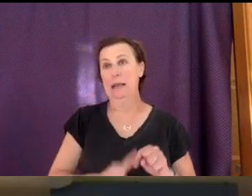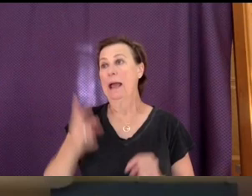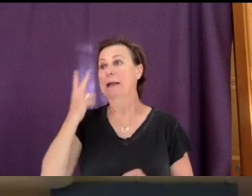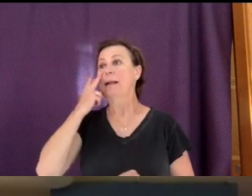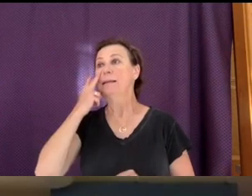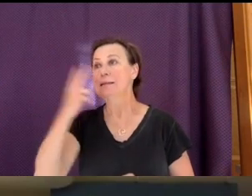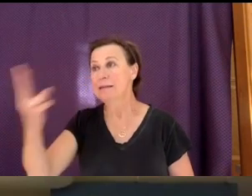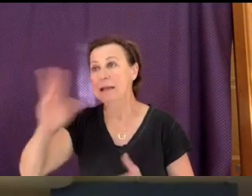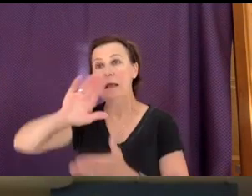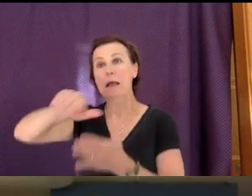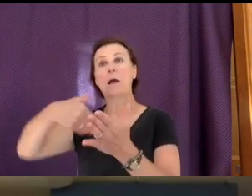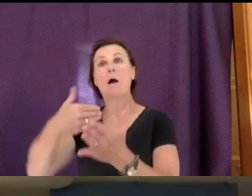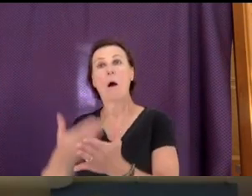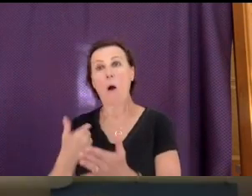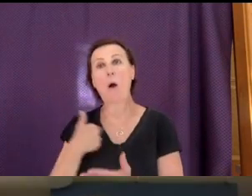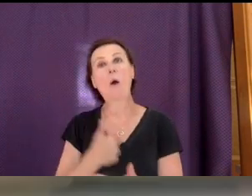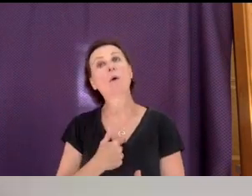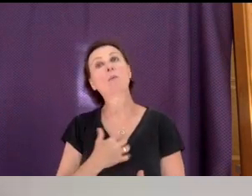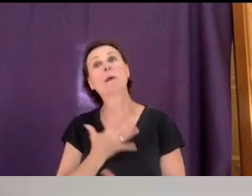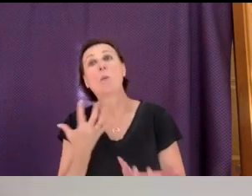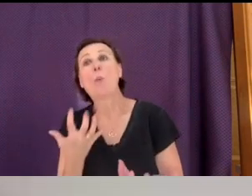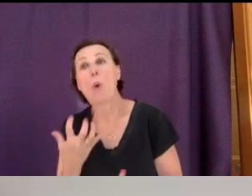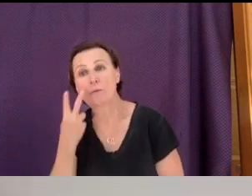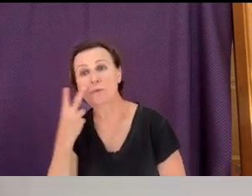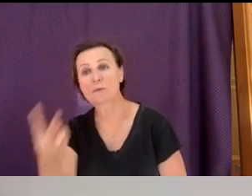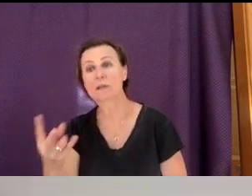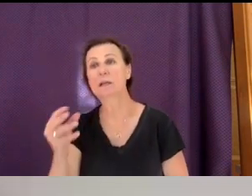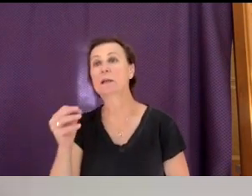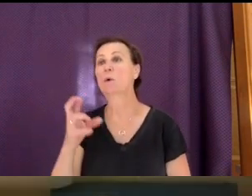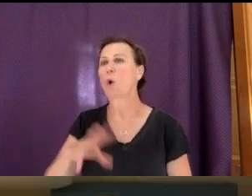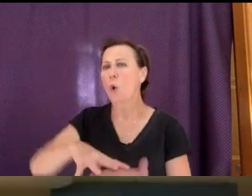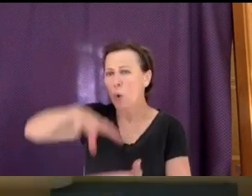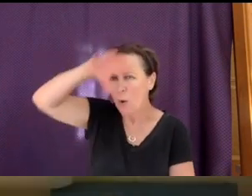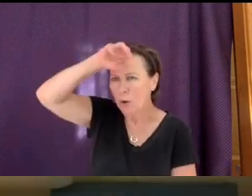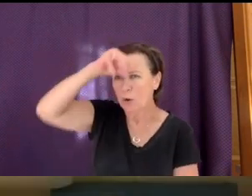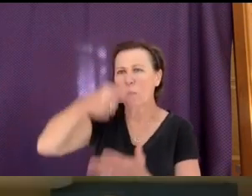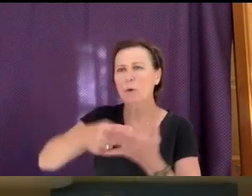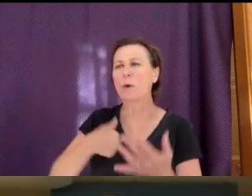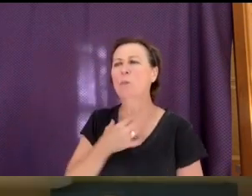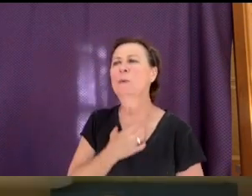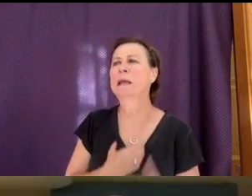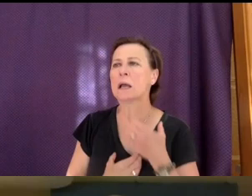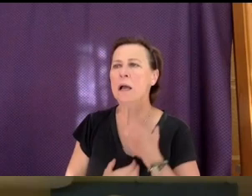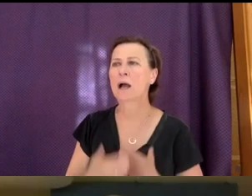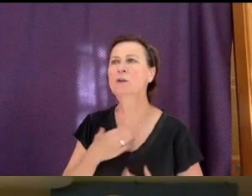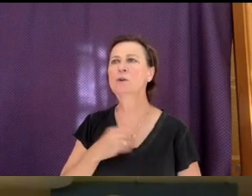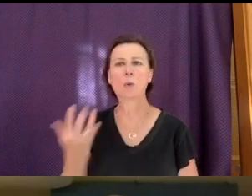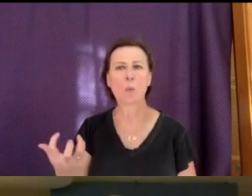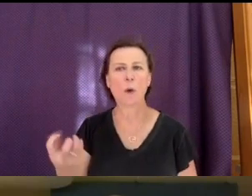to see or learn all that we hunger to know.